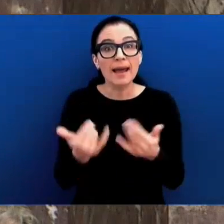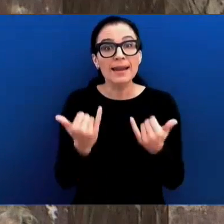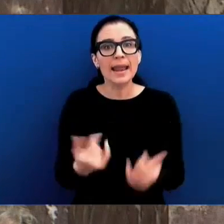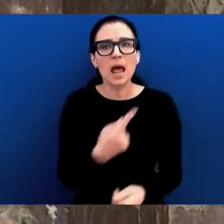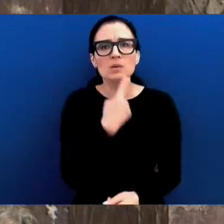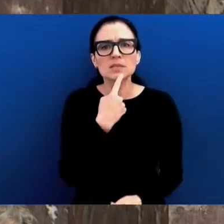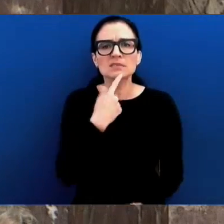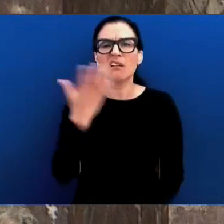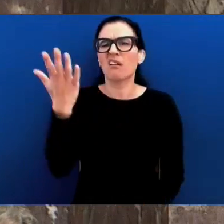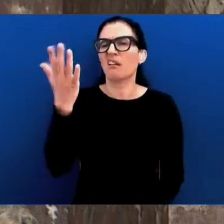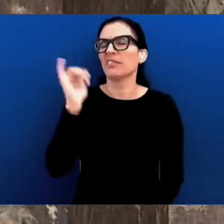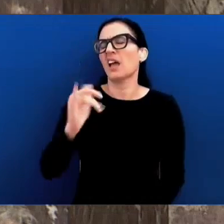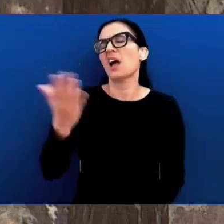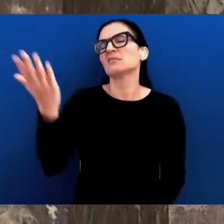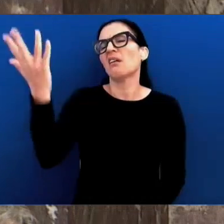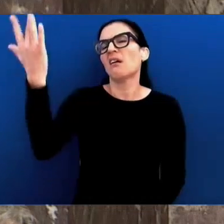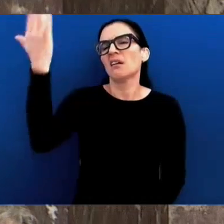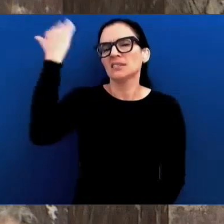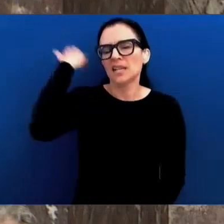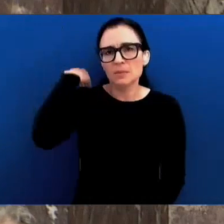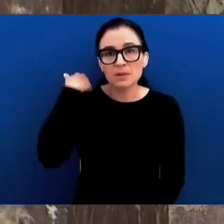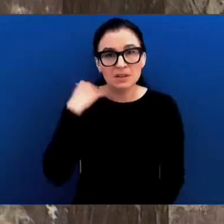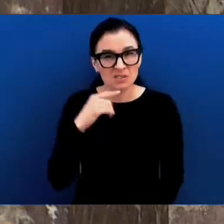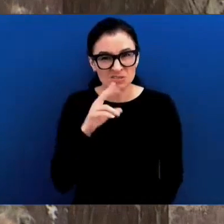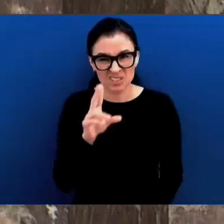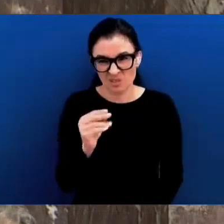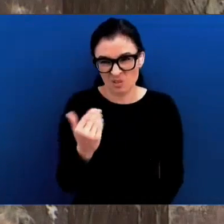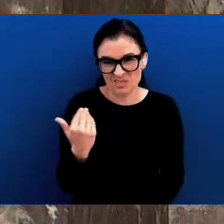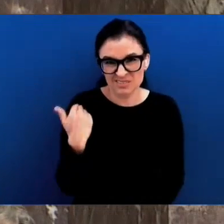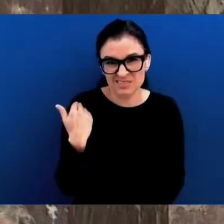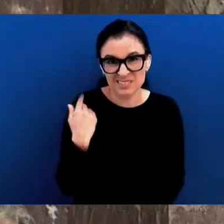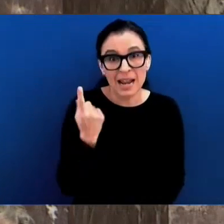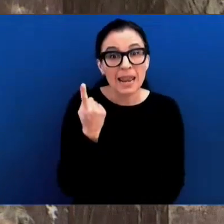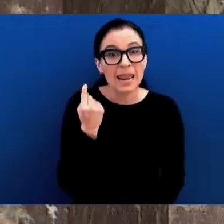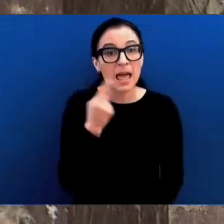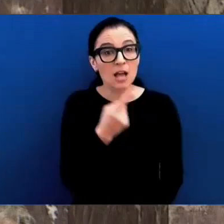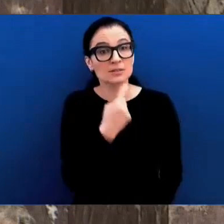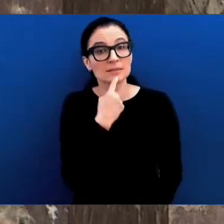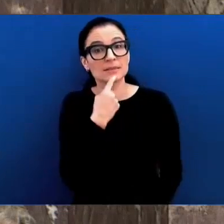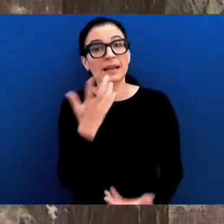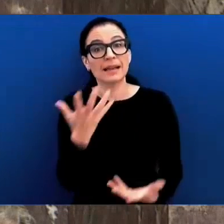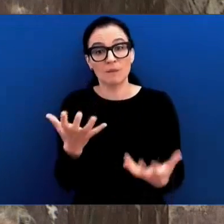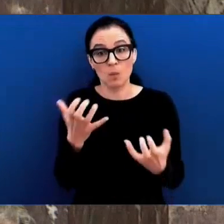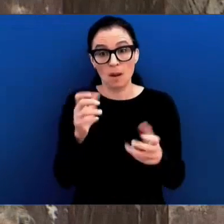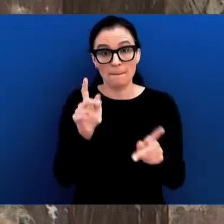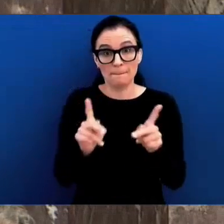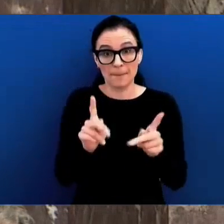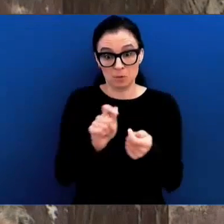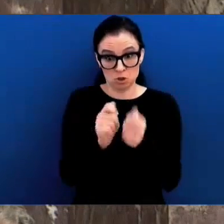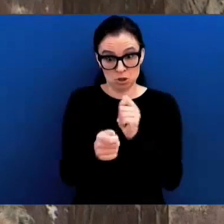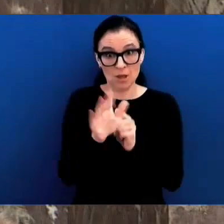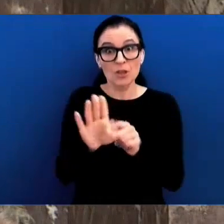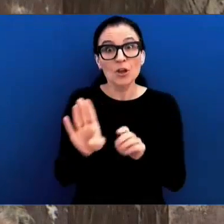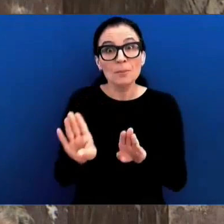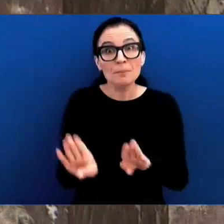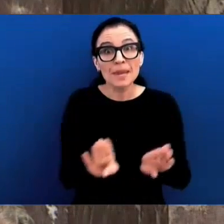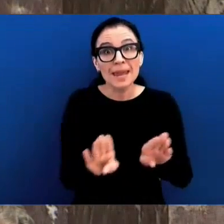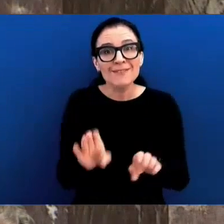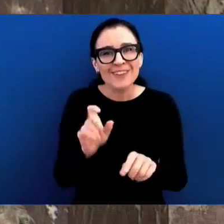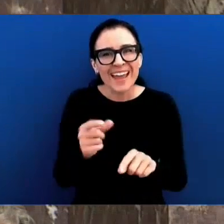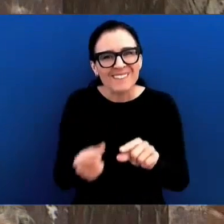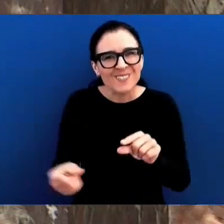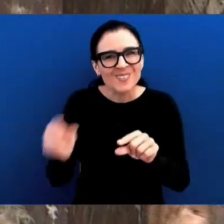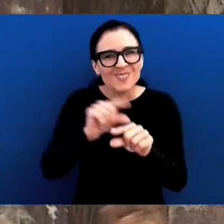he said, if you want people to change behavior, you have to put a cost to it and ask them to consider shifting their behavior, Honourable Speaker. So what has